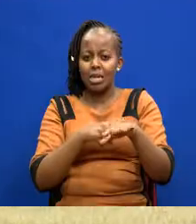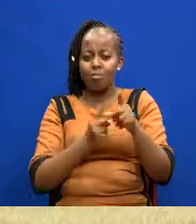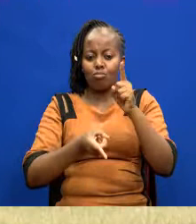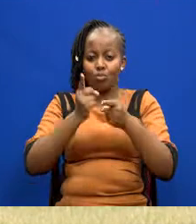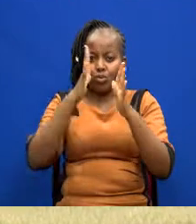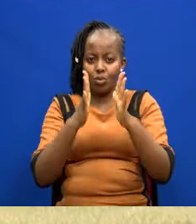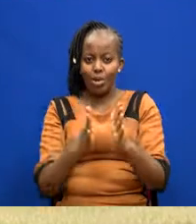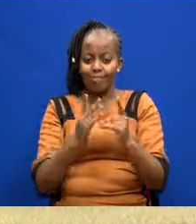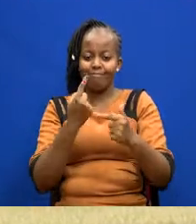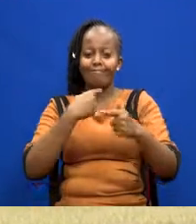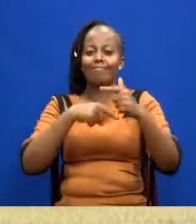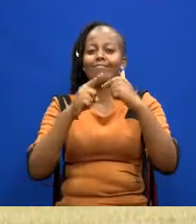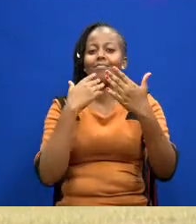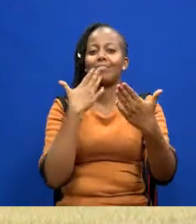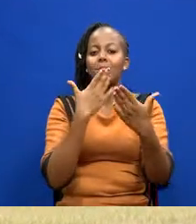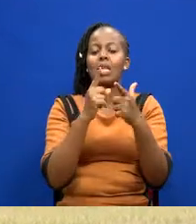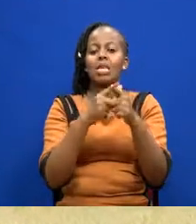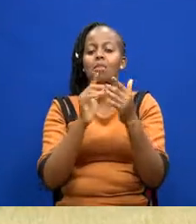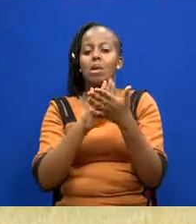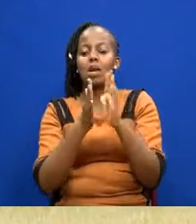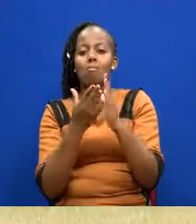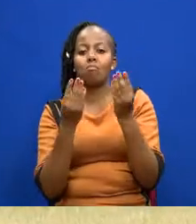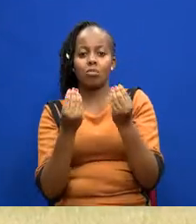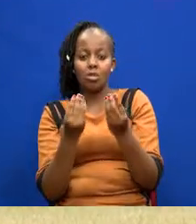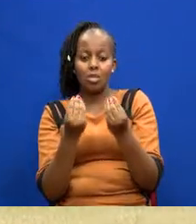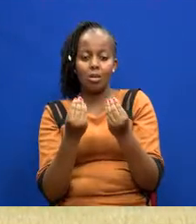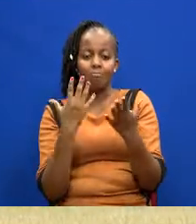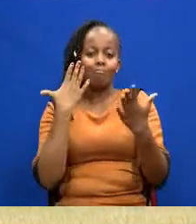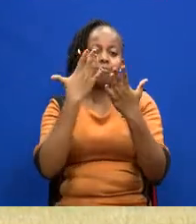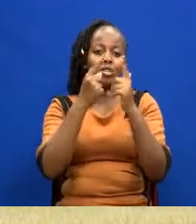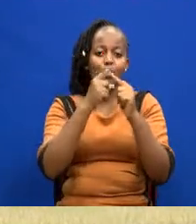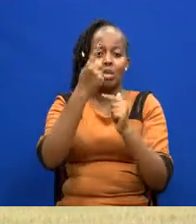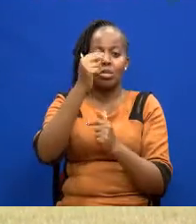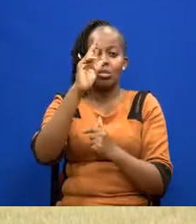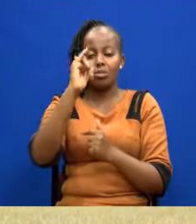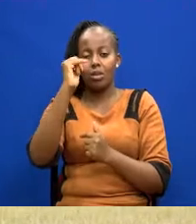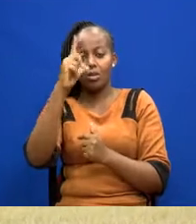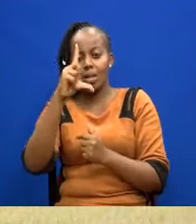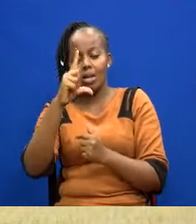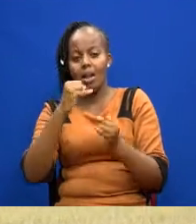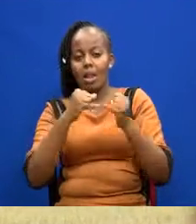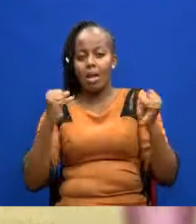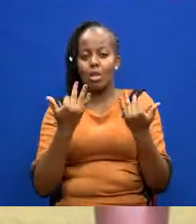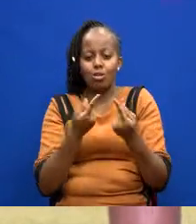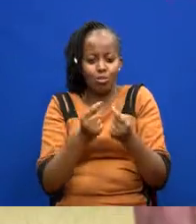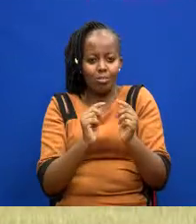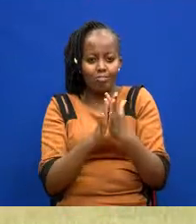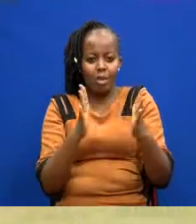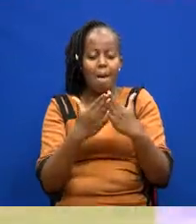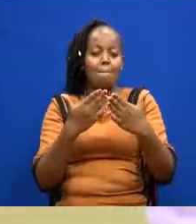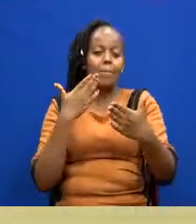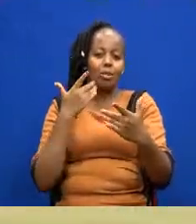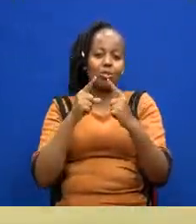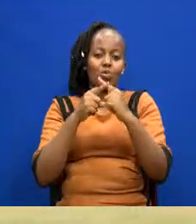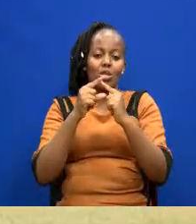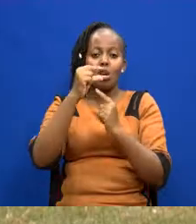the runner gains ground, the easier for them to reach your try line. So you want to try and push them back towards their